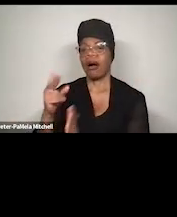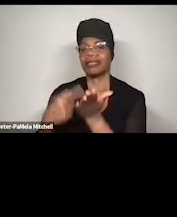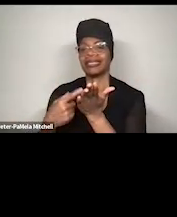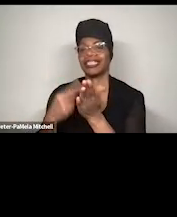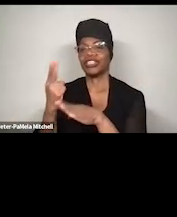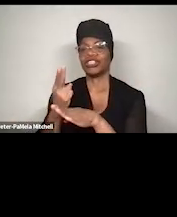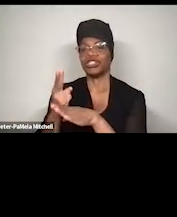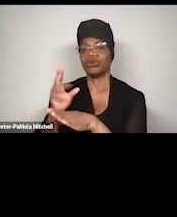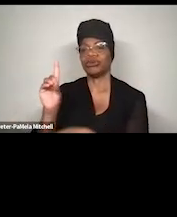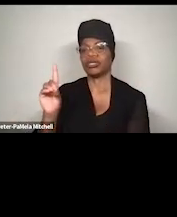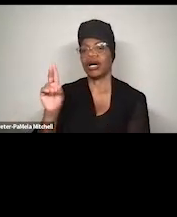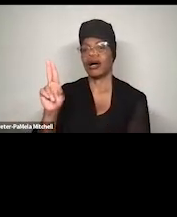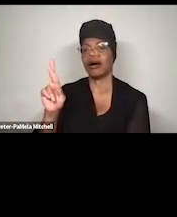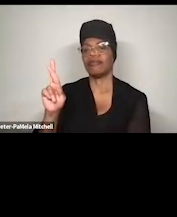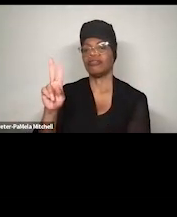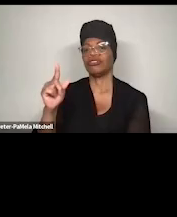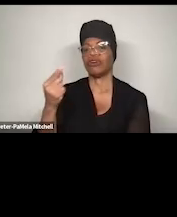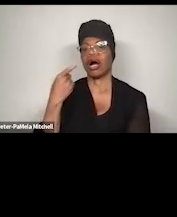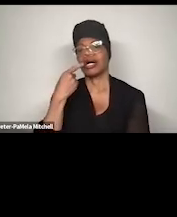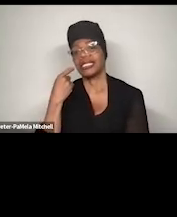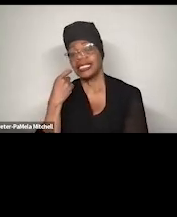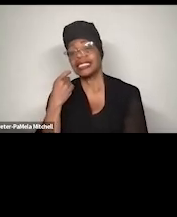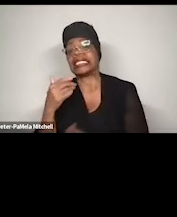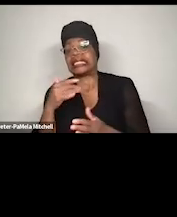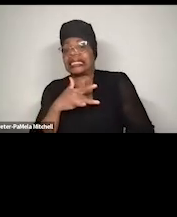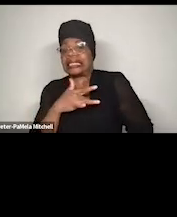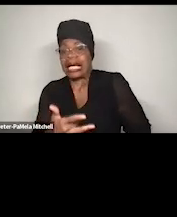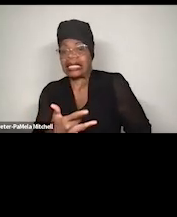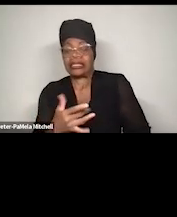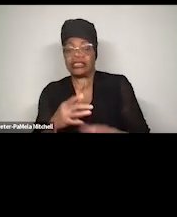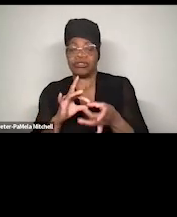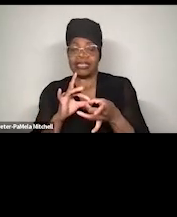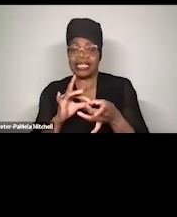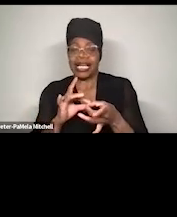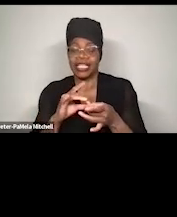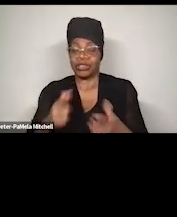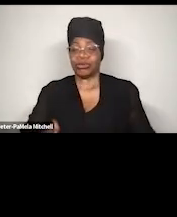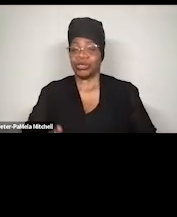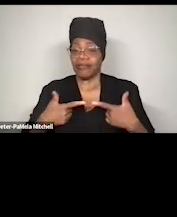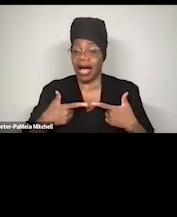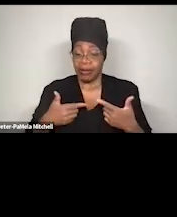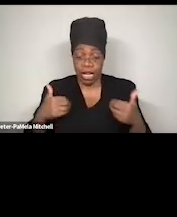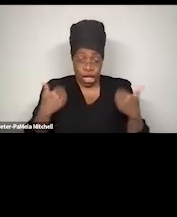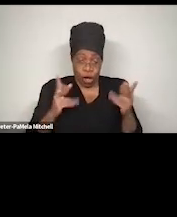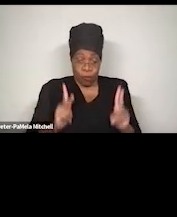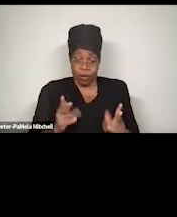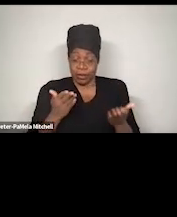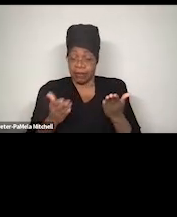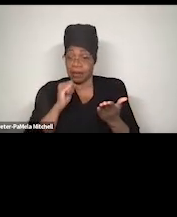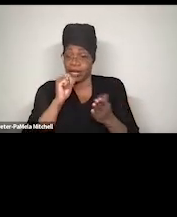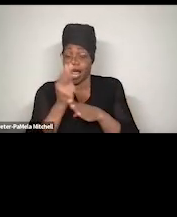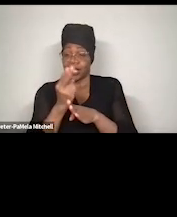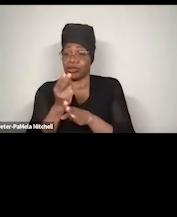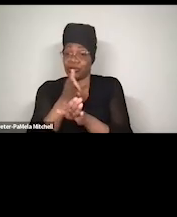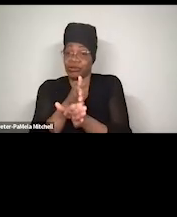of substances is often related to survival, and a young person may have not used any substances prior to their homelessness, but